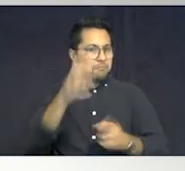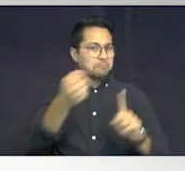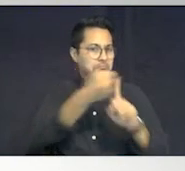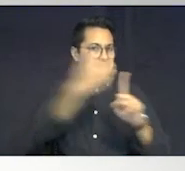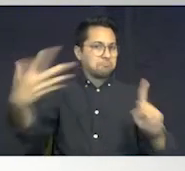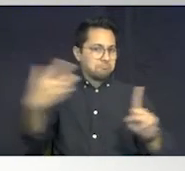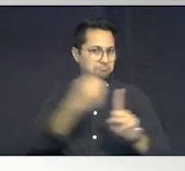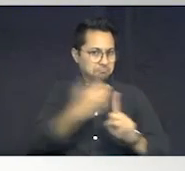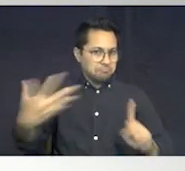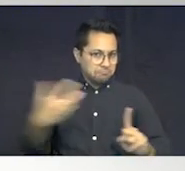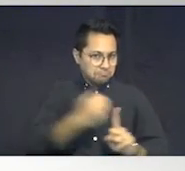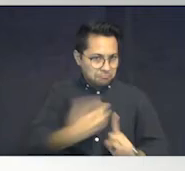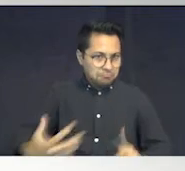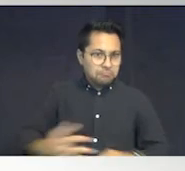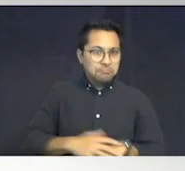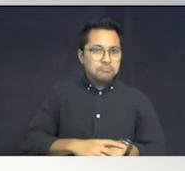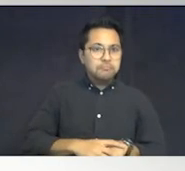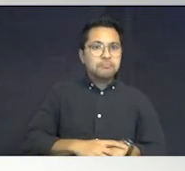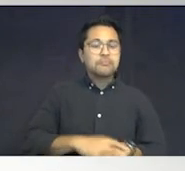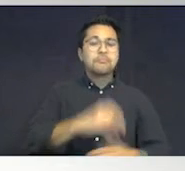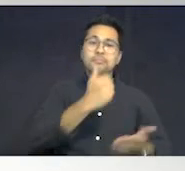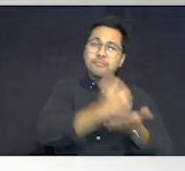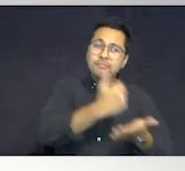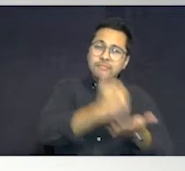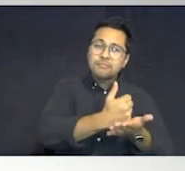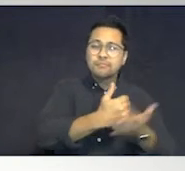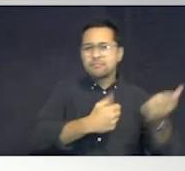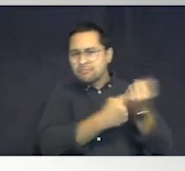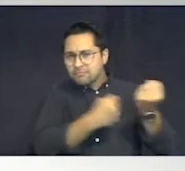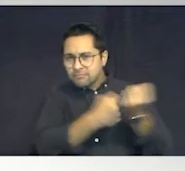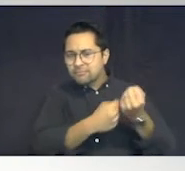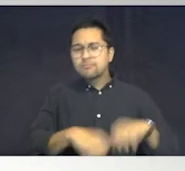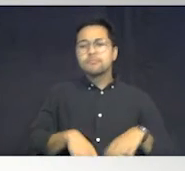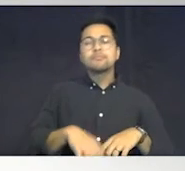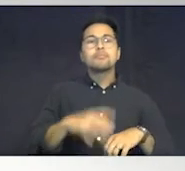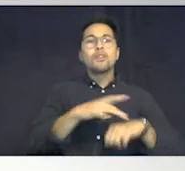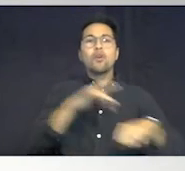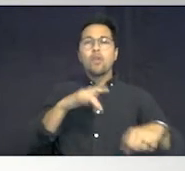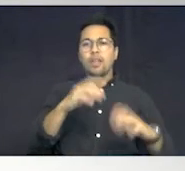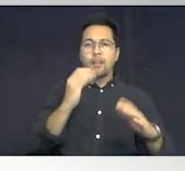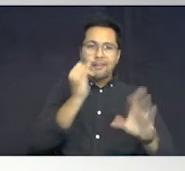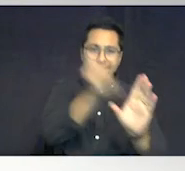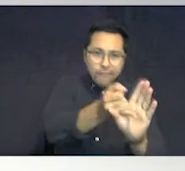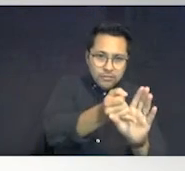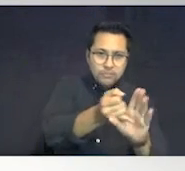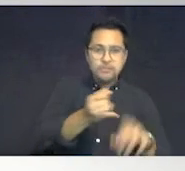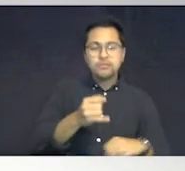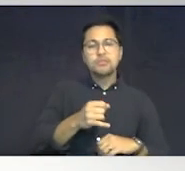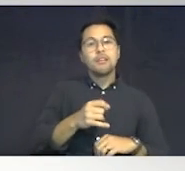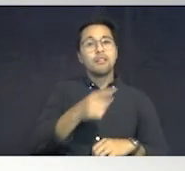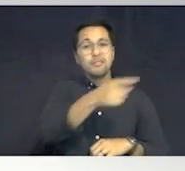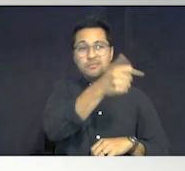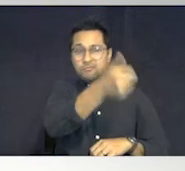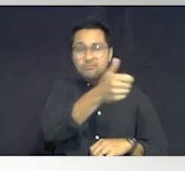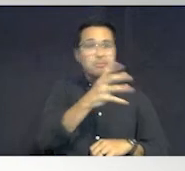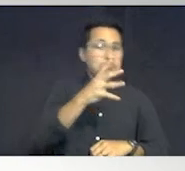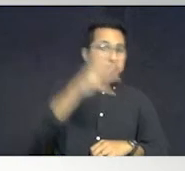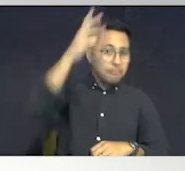stages. Assistance or early intervention options exist as a parent or even as an